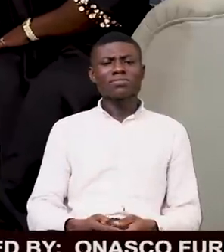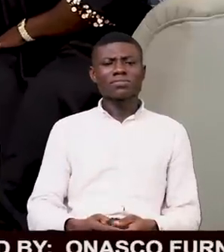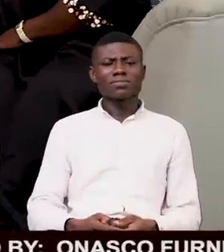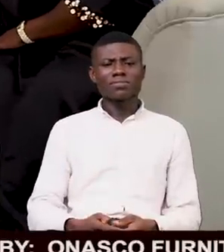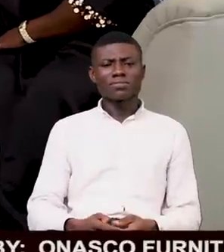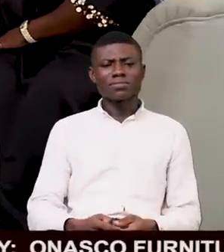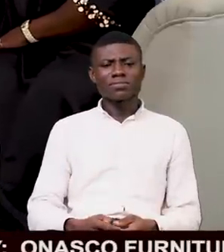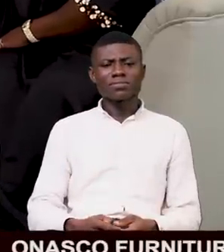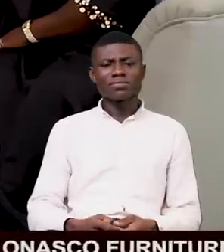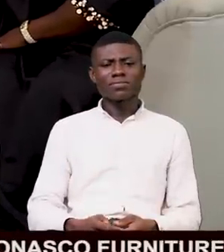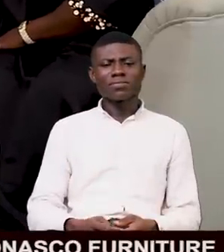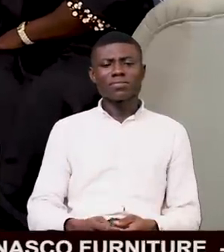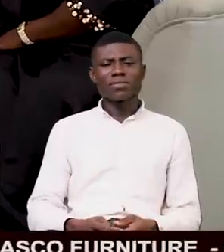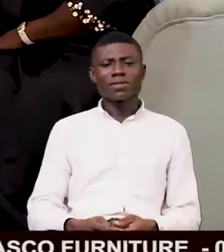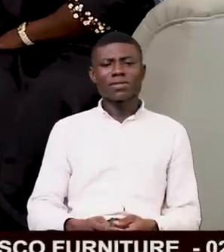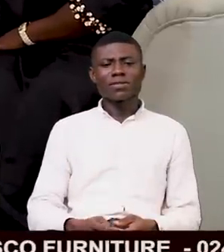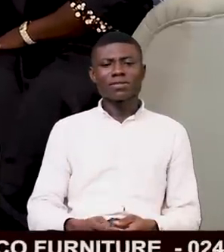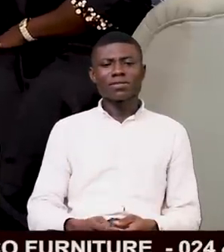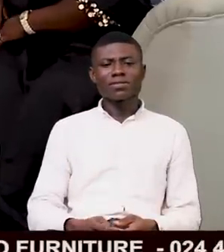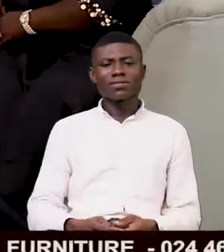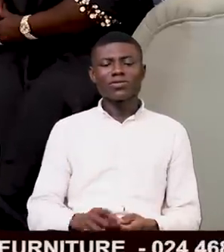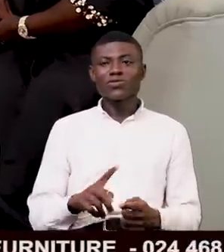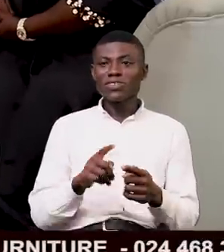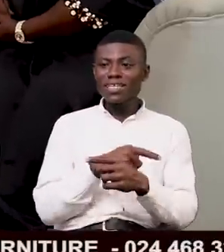I let you go for better self